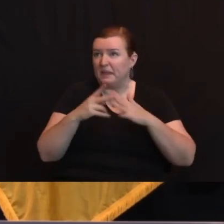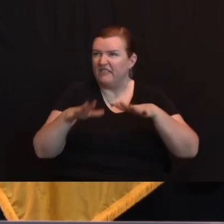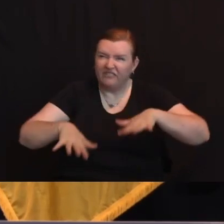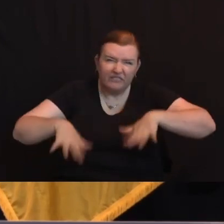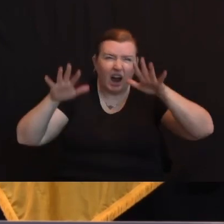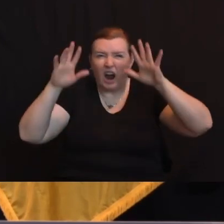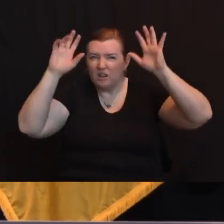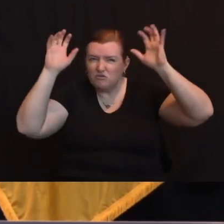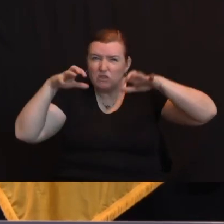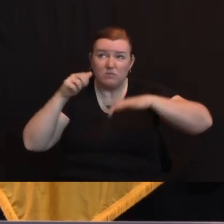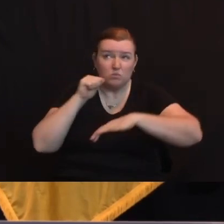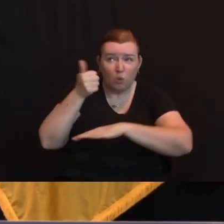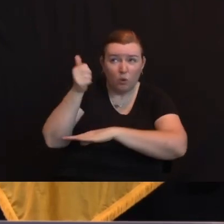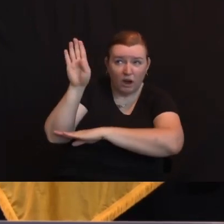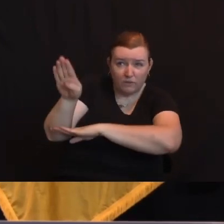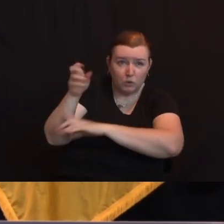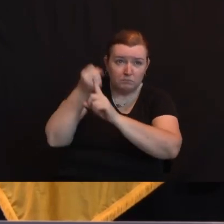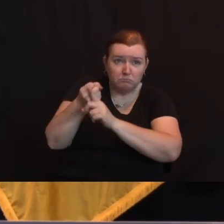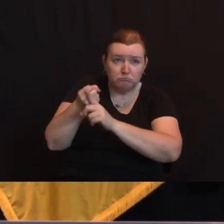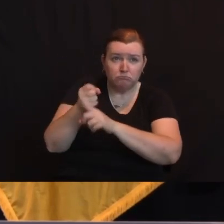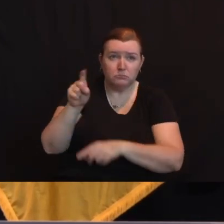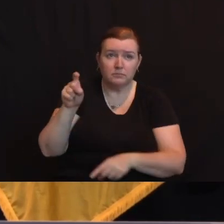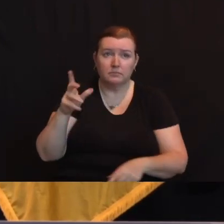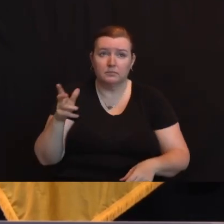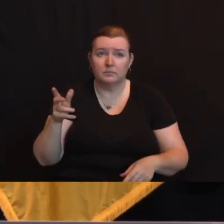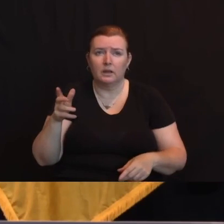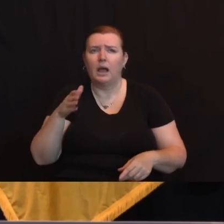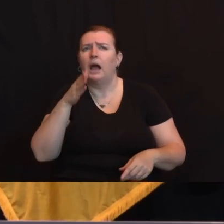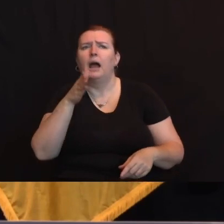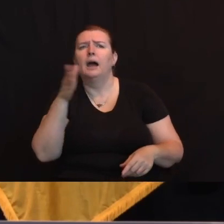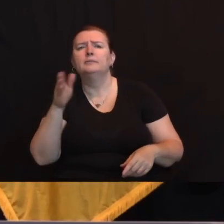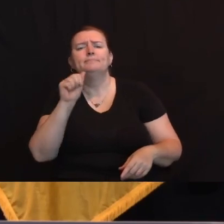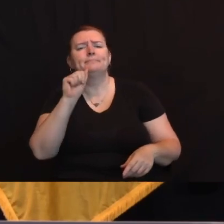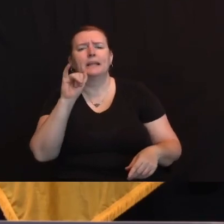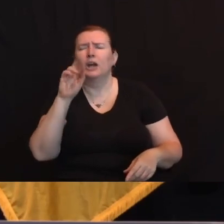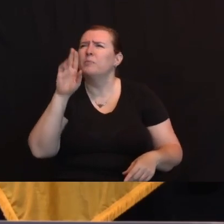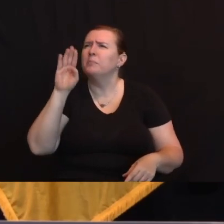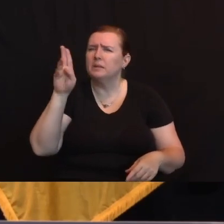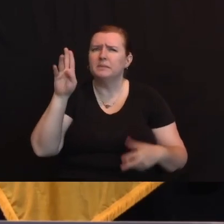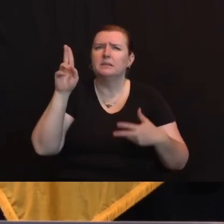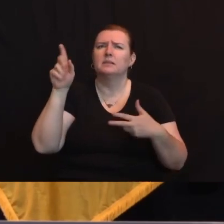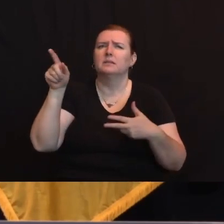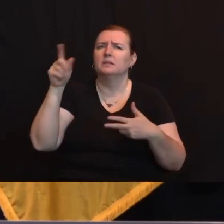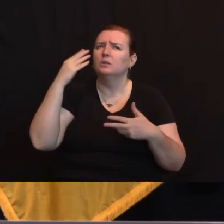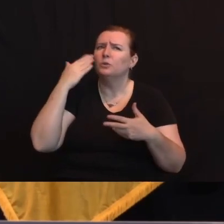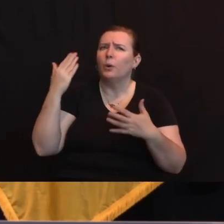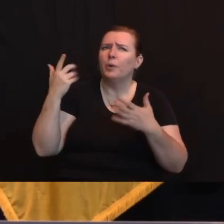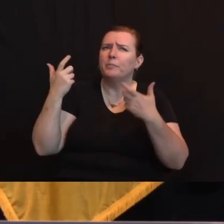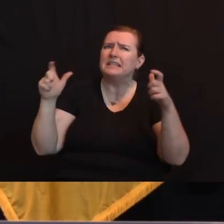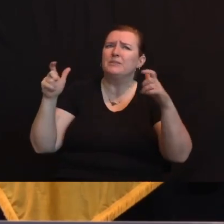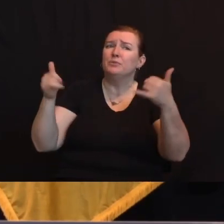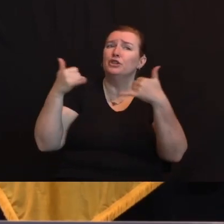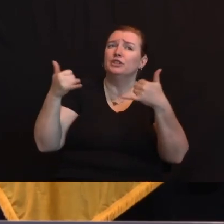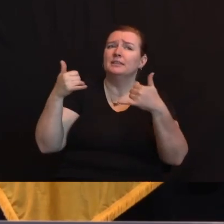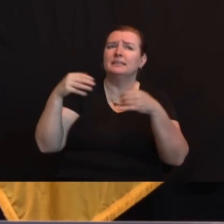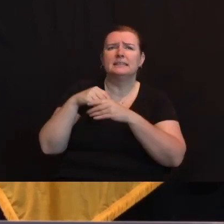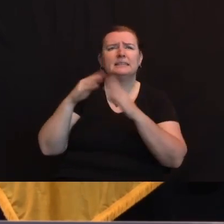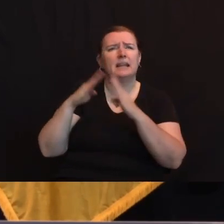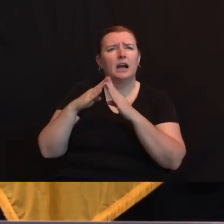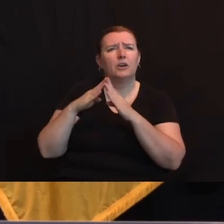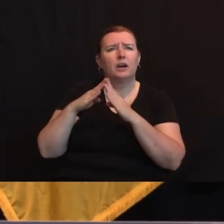talked generally about Airbnb. I wanted to see if you're aware of a large house party in Alpine that was broken up by the police. NBC4